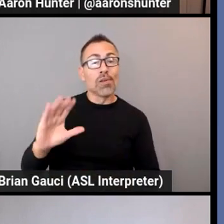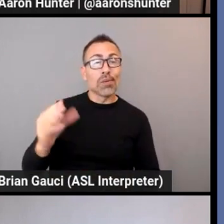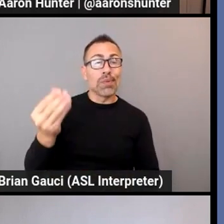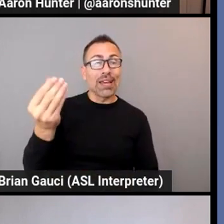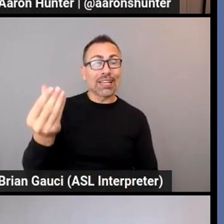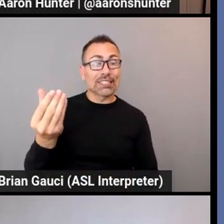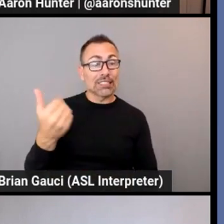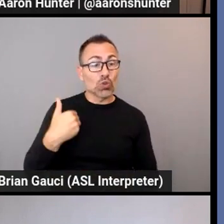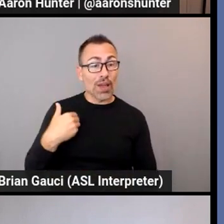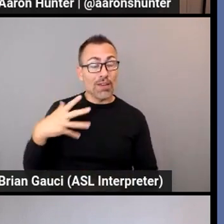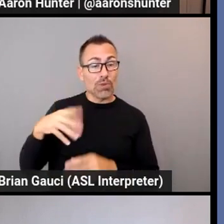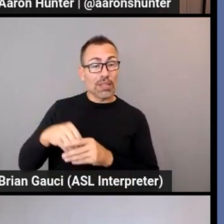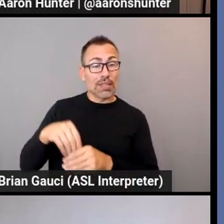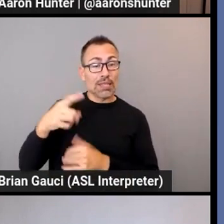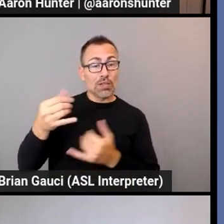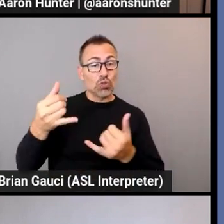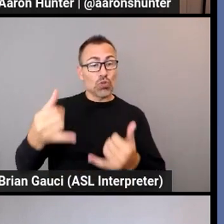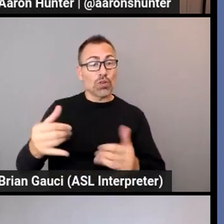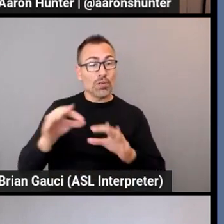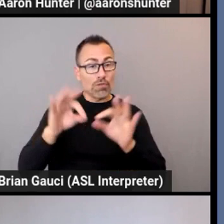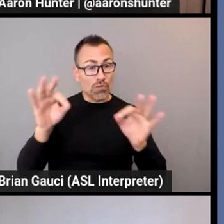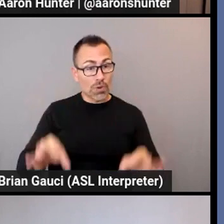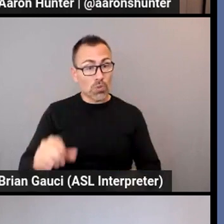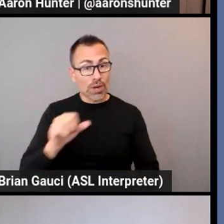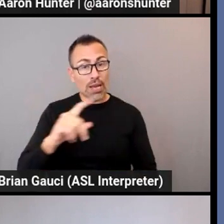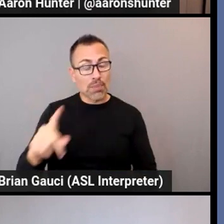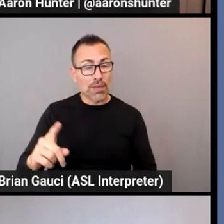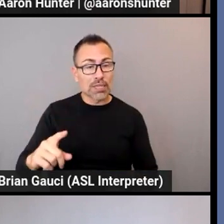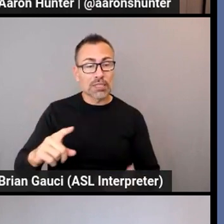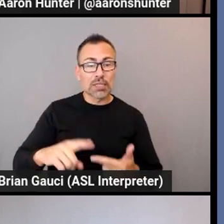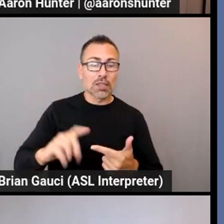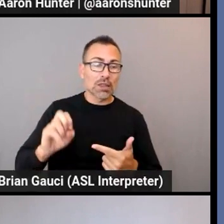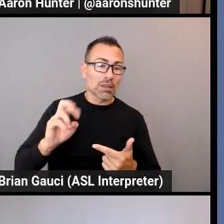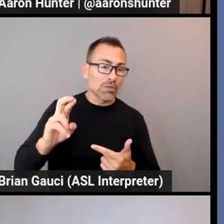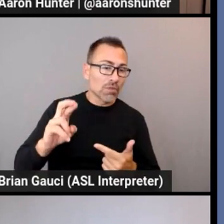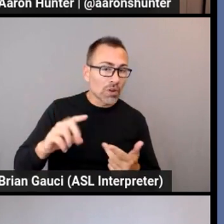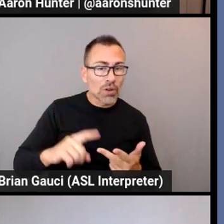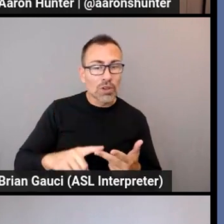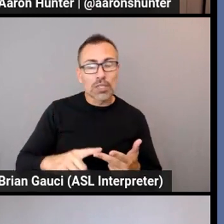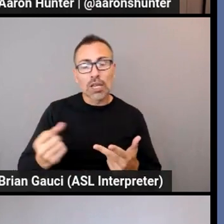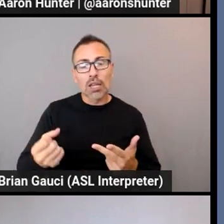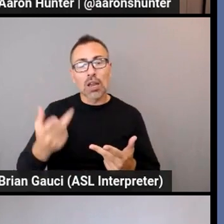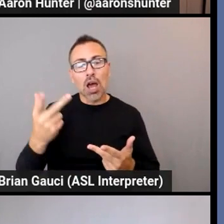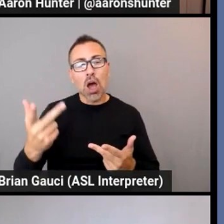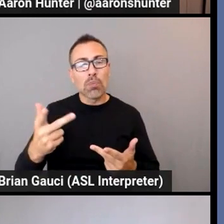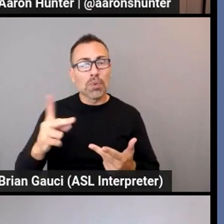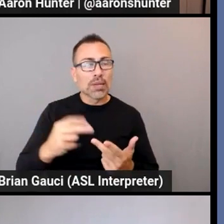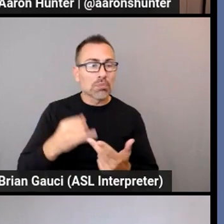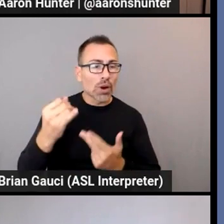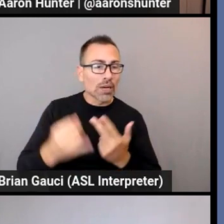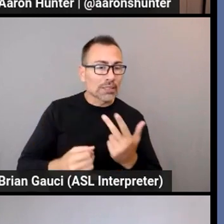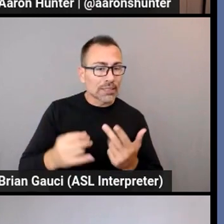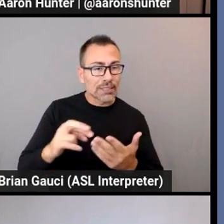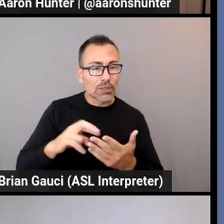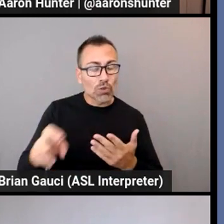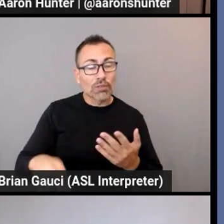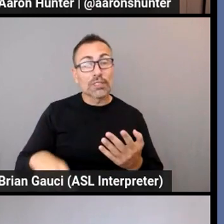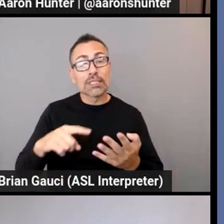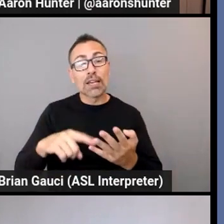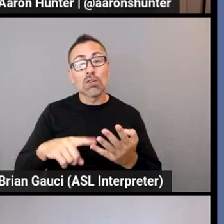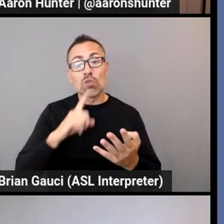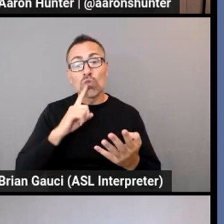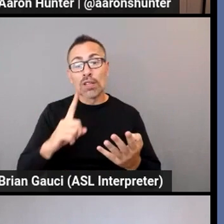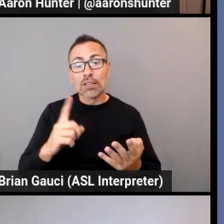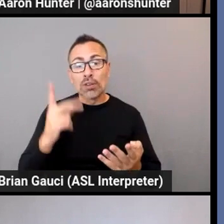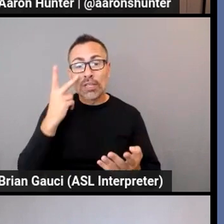framework application, some information about the versions, the number of projects that it's referenced in. But really the key recommendation is coming in